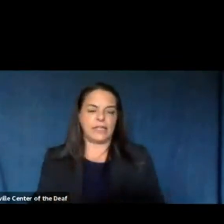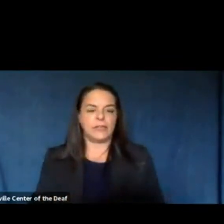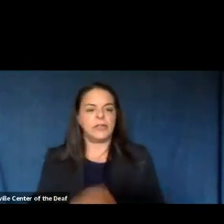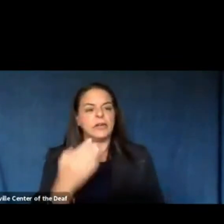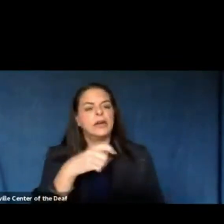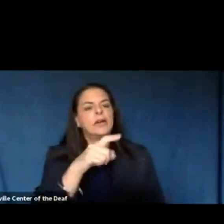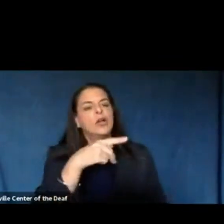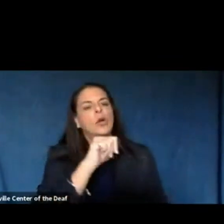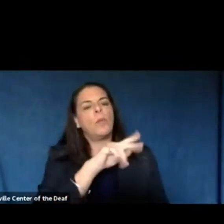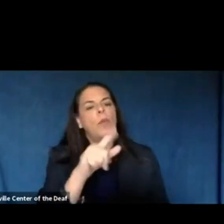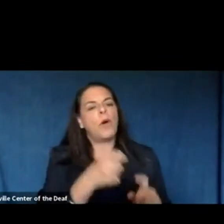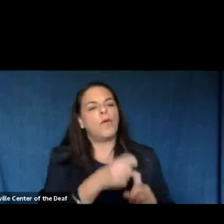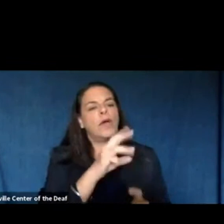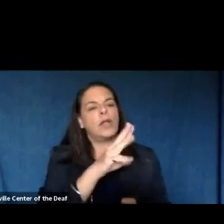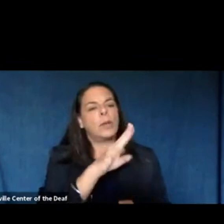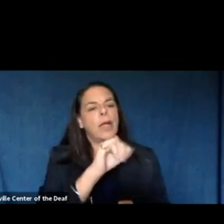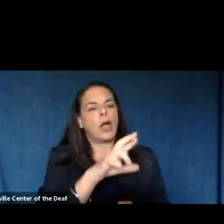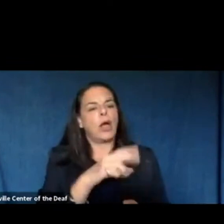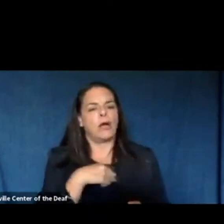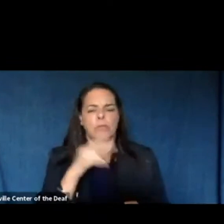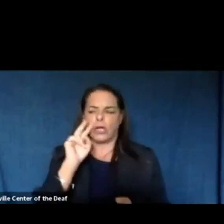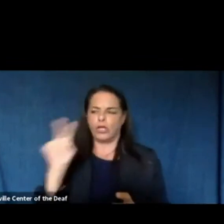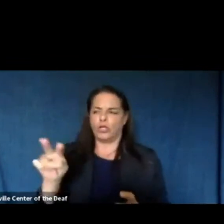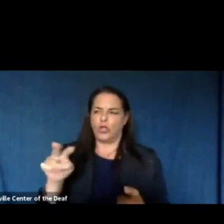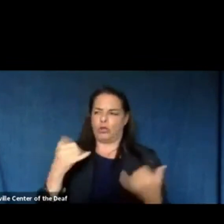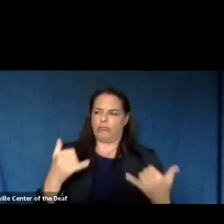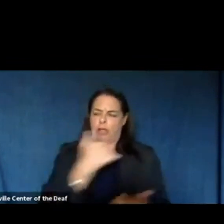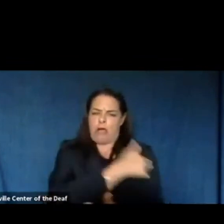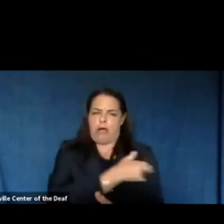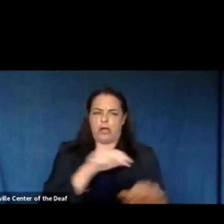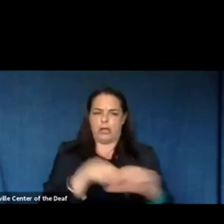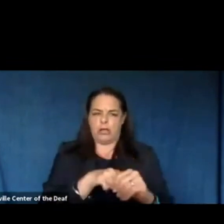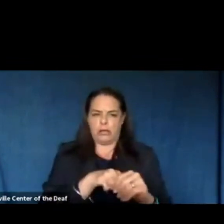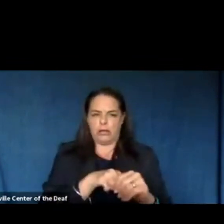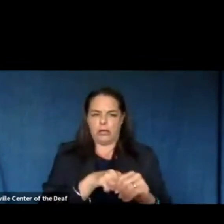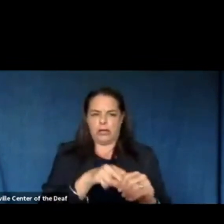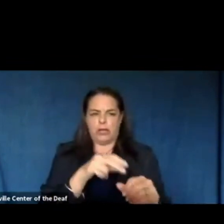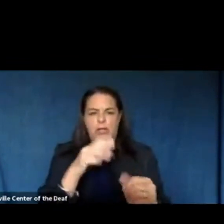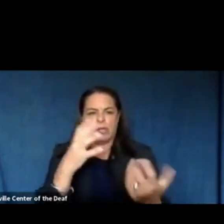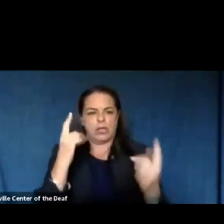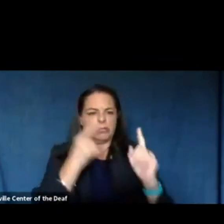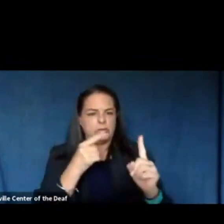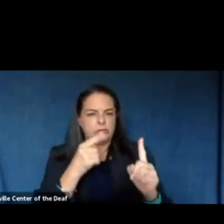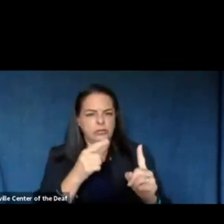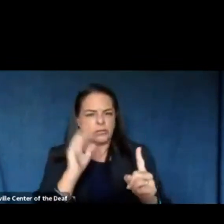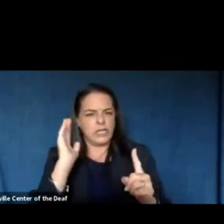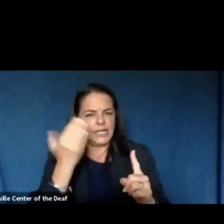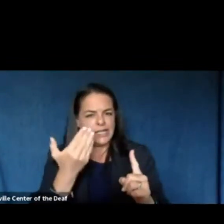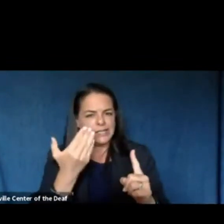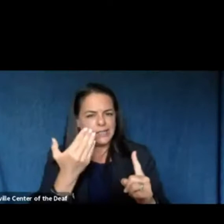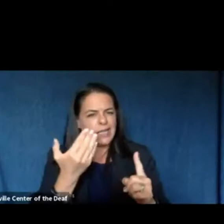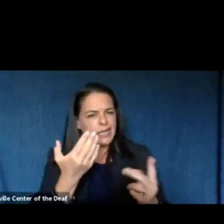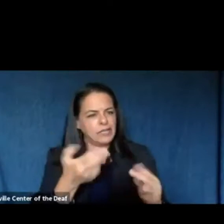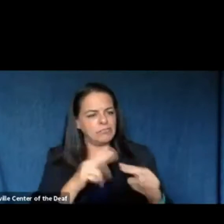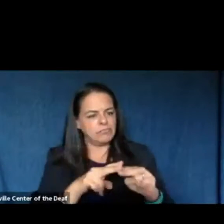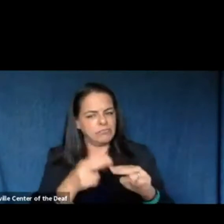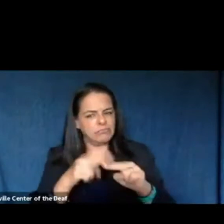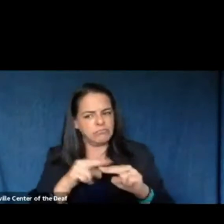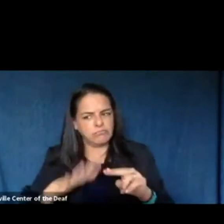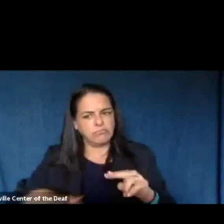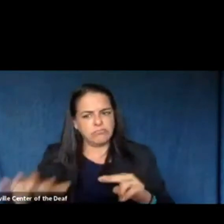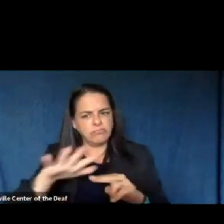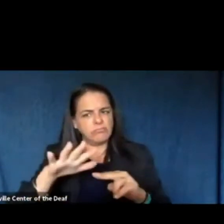with WBIR, looking at current hospitalizations, they're rising pretty steadily in the East Tennessee region, but Knox County seems to be